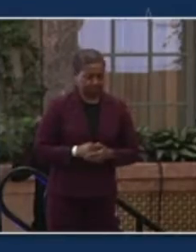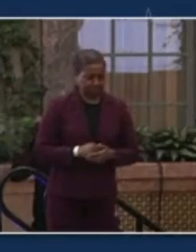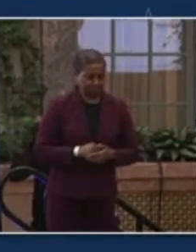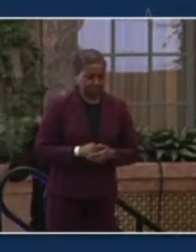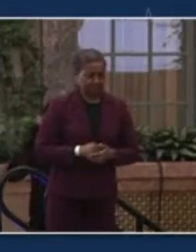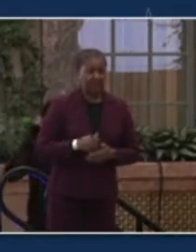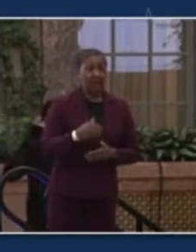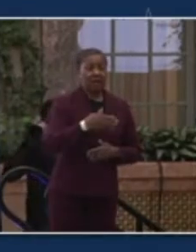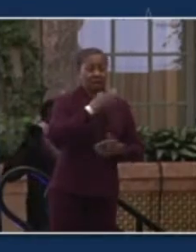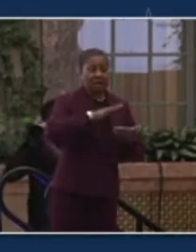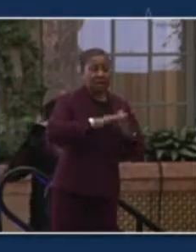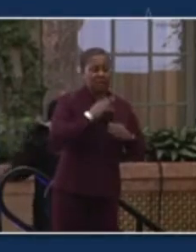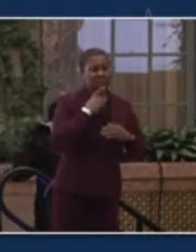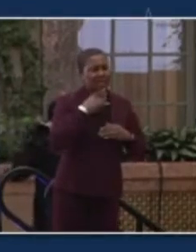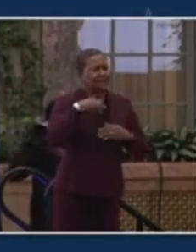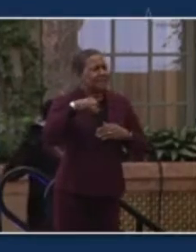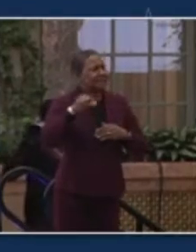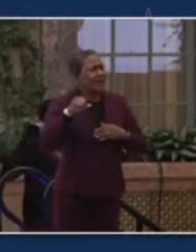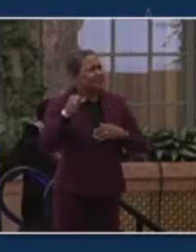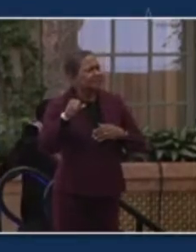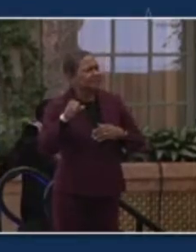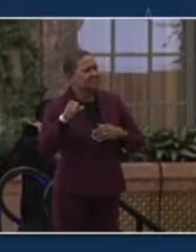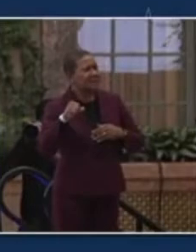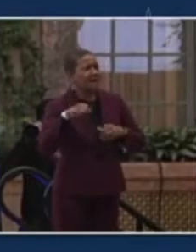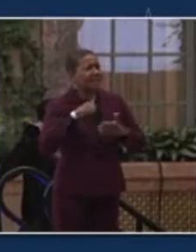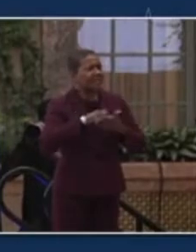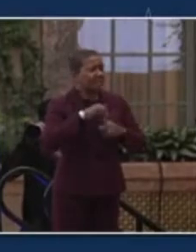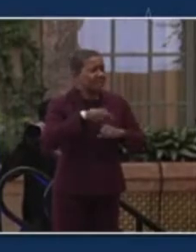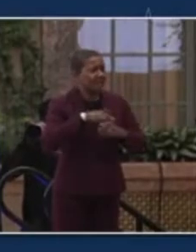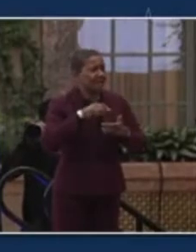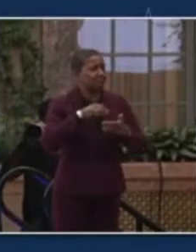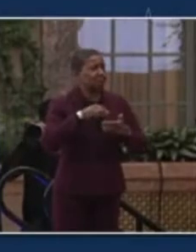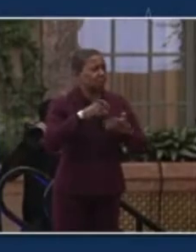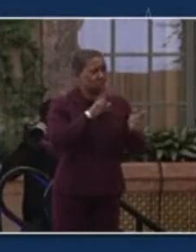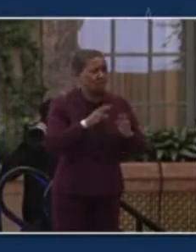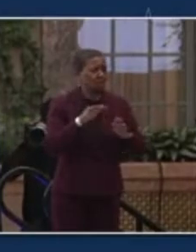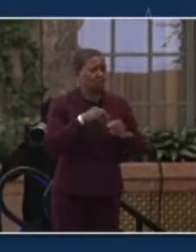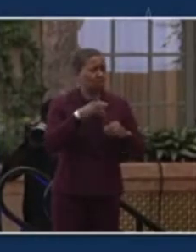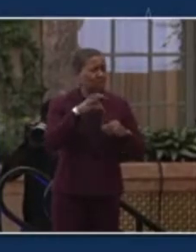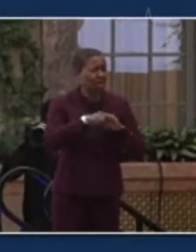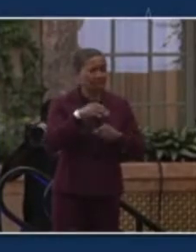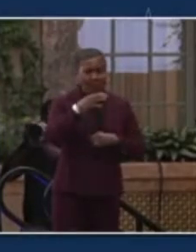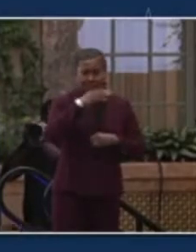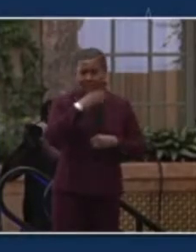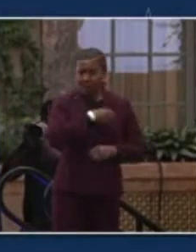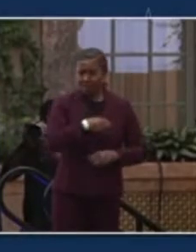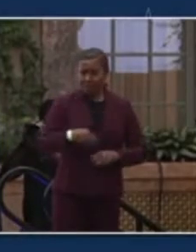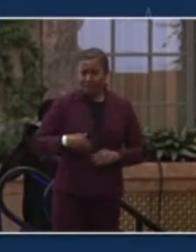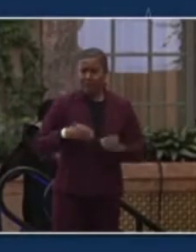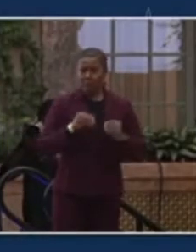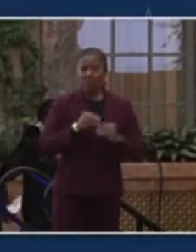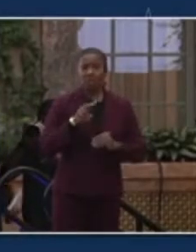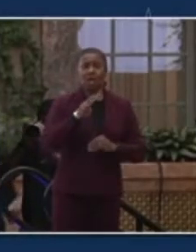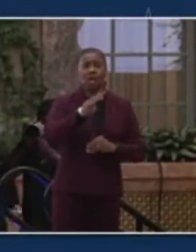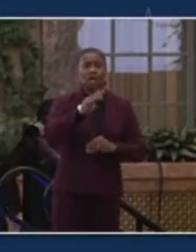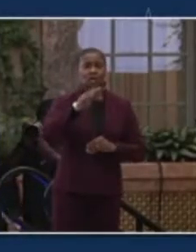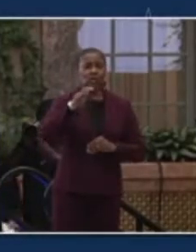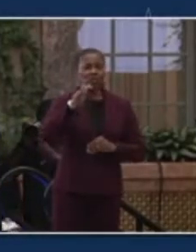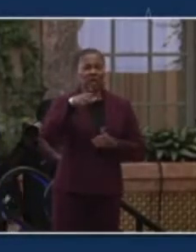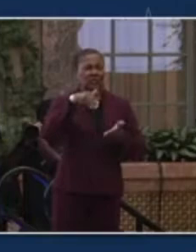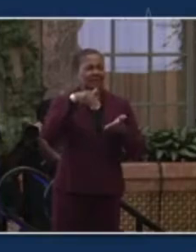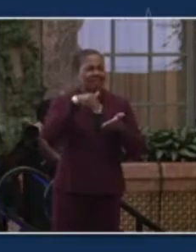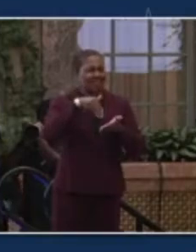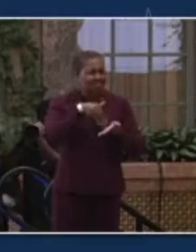The black community said yes, and that the time had come to elect a black mayor, and over 200,000